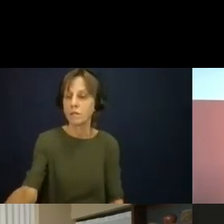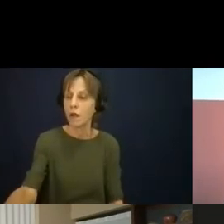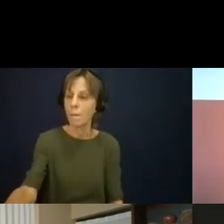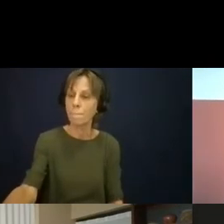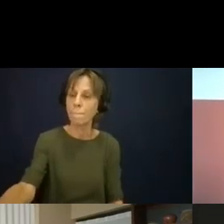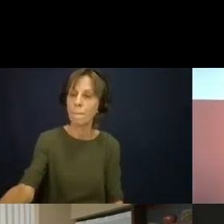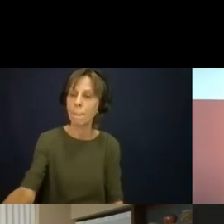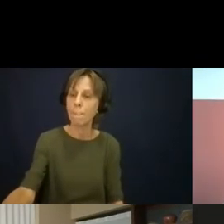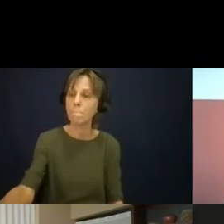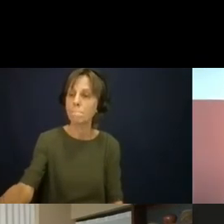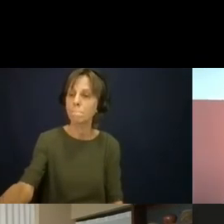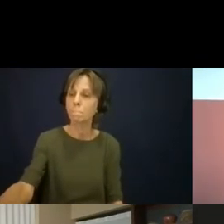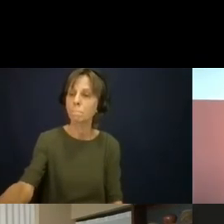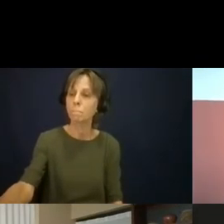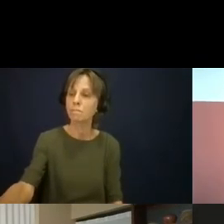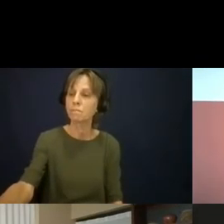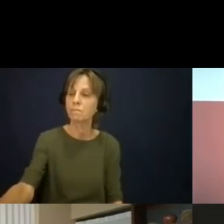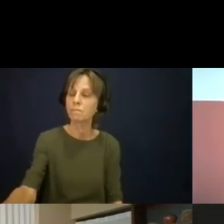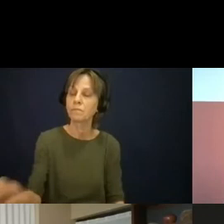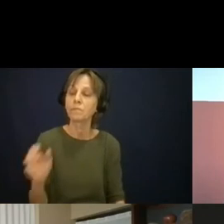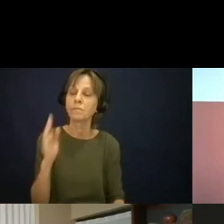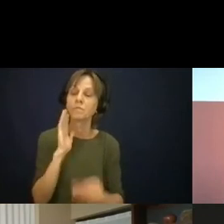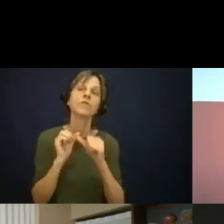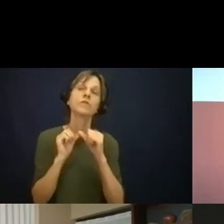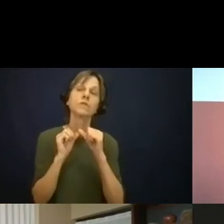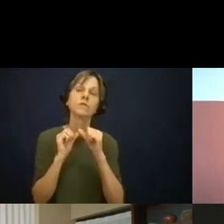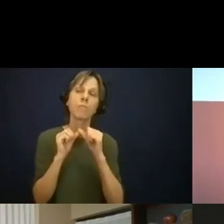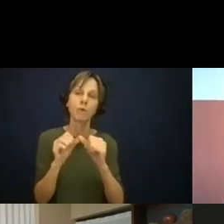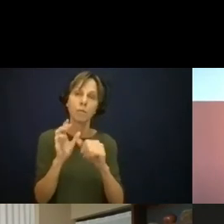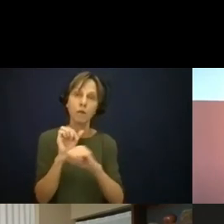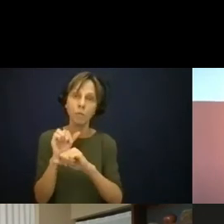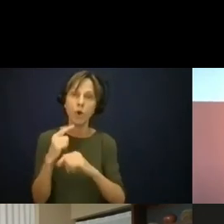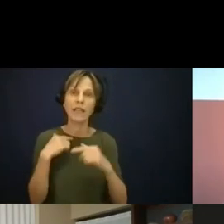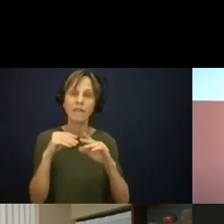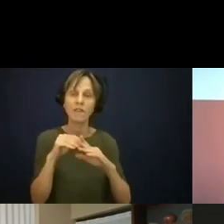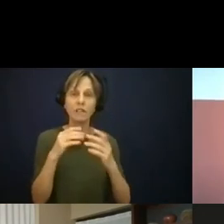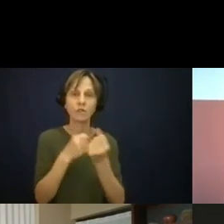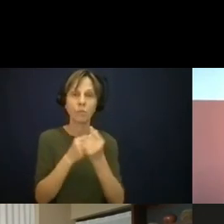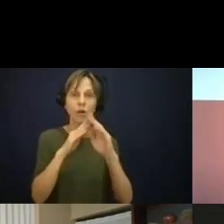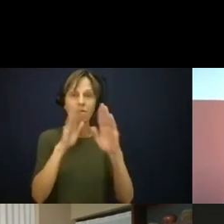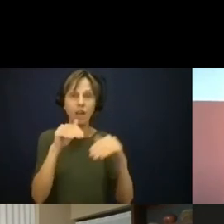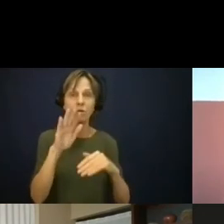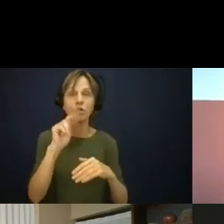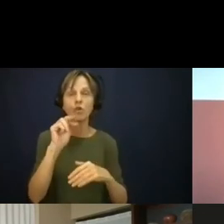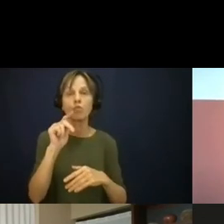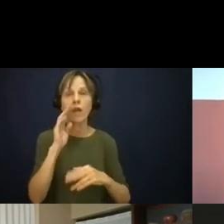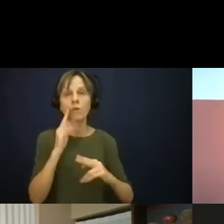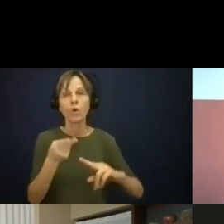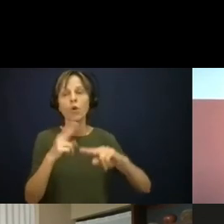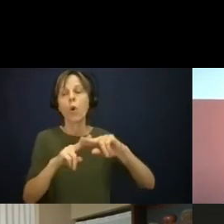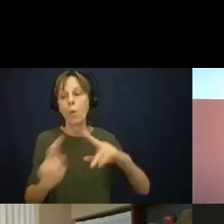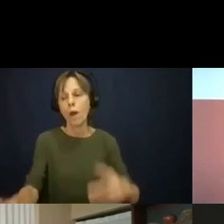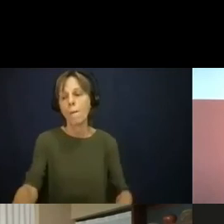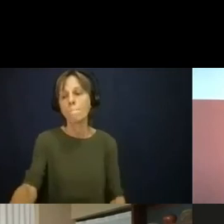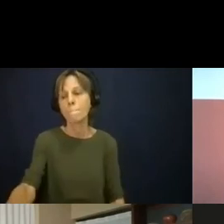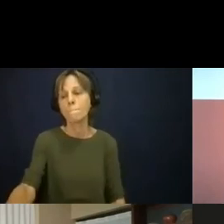a permanent employee, living in the permanent supported housing, your rent go up. So a lot of people have to look